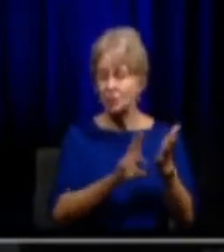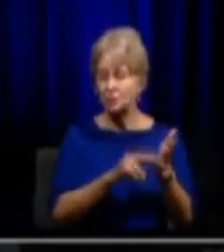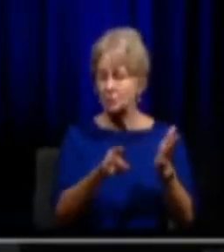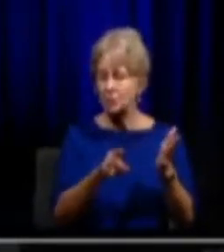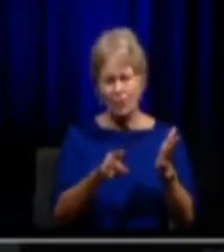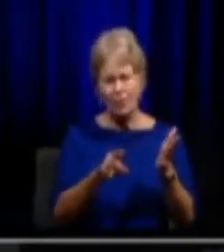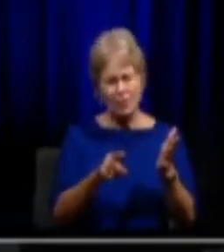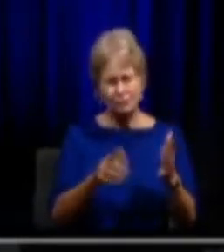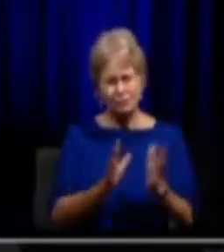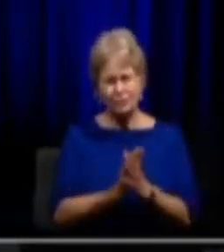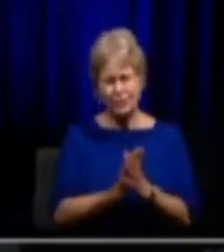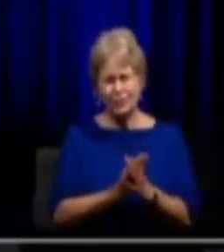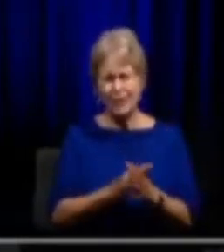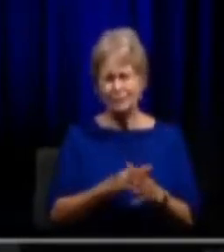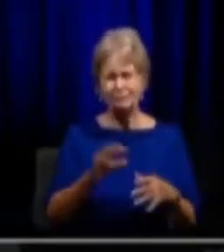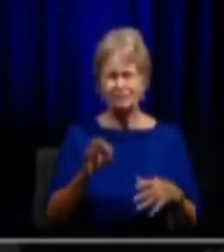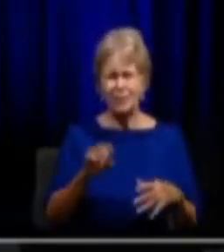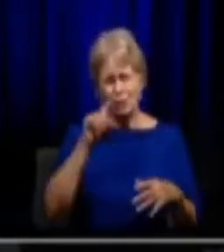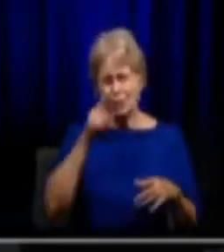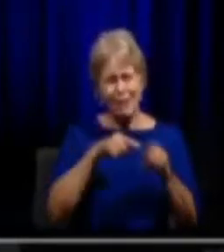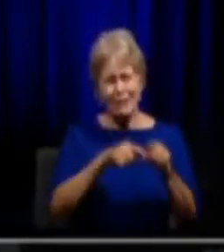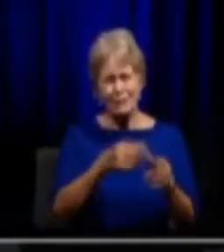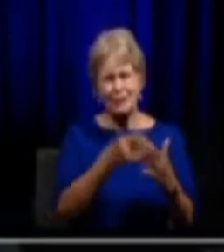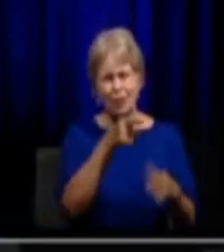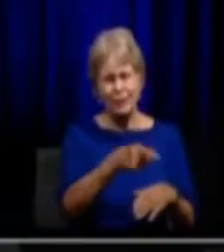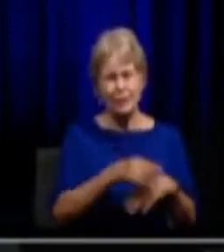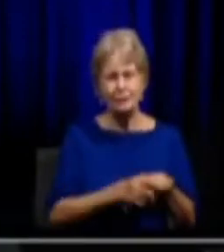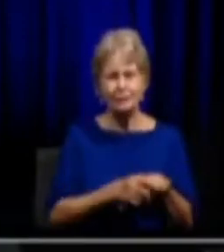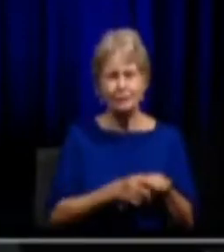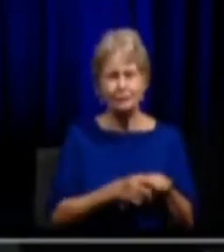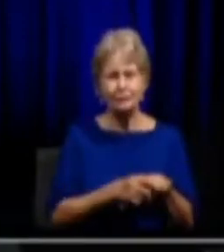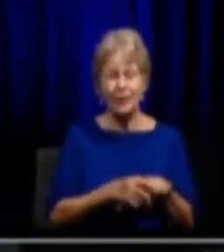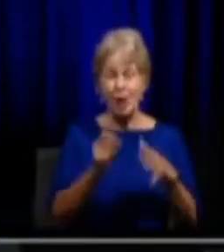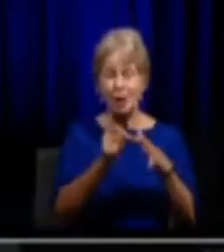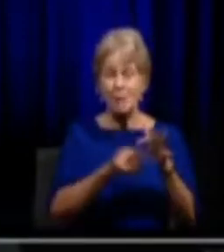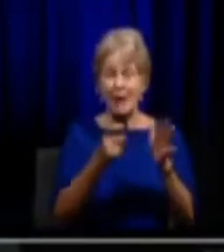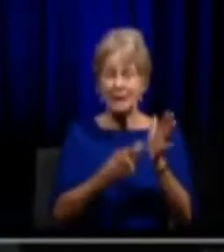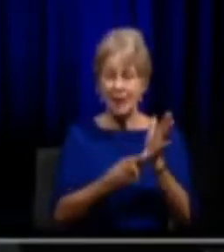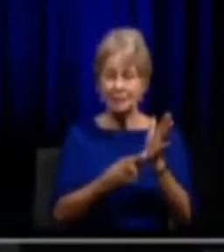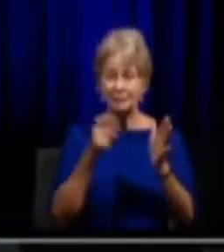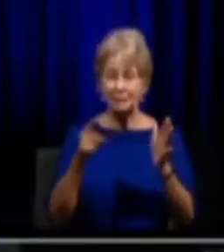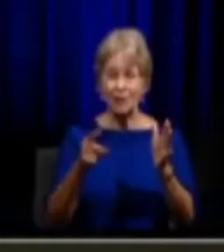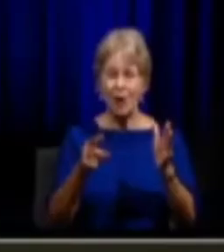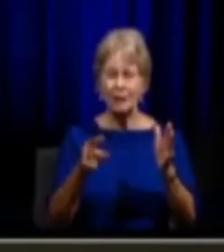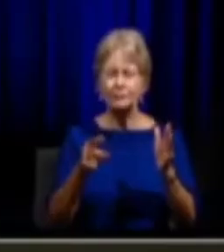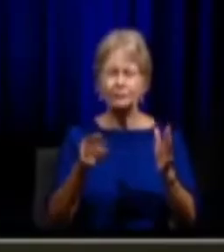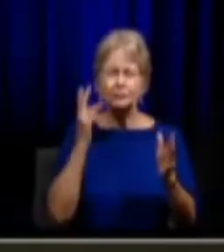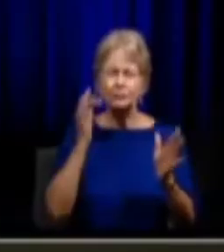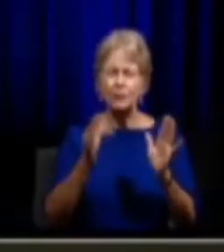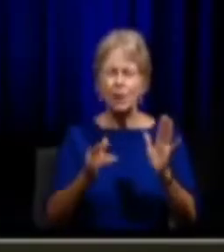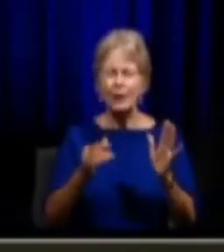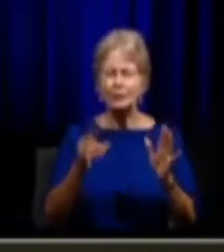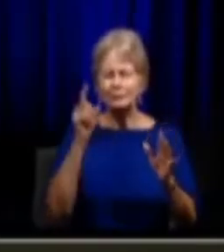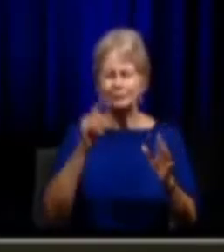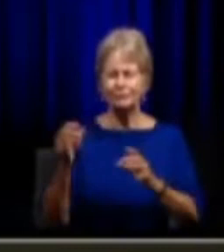Peter cut the ear off the guard in the garden. And poor old Jesus had to whack that thing back on, grow an